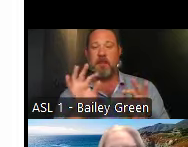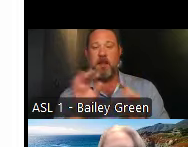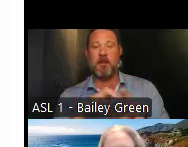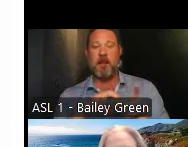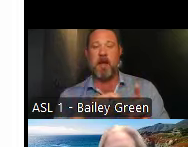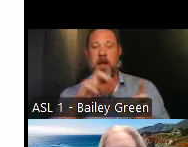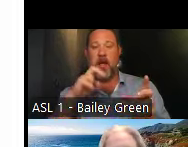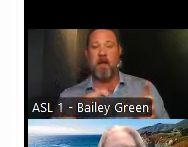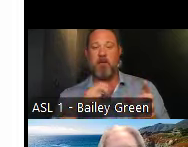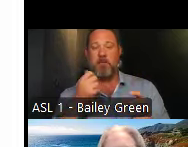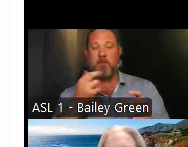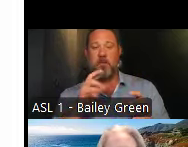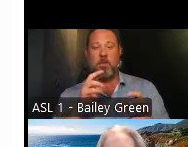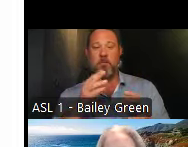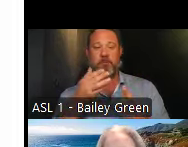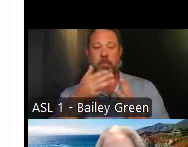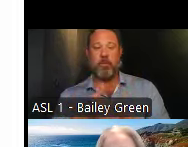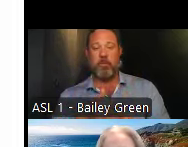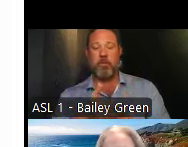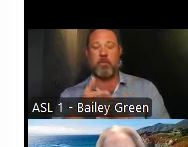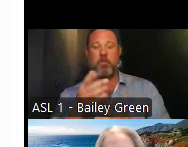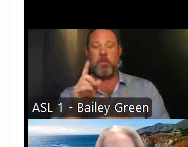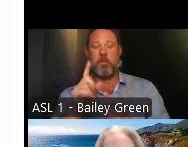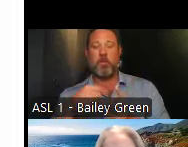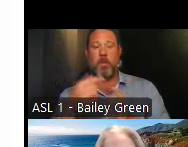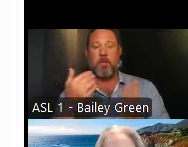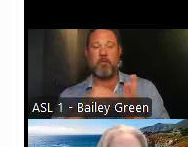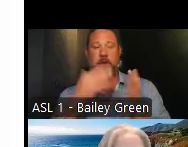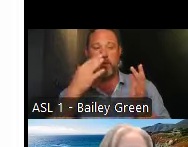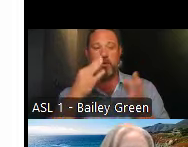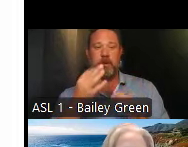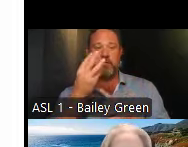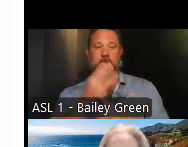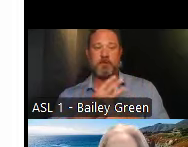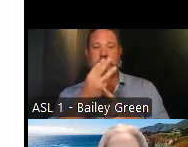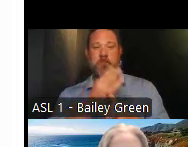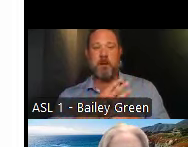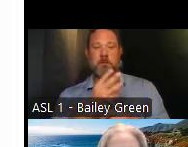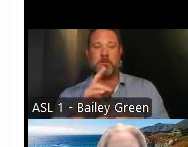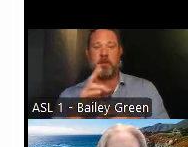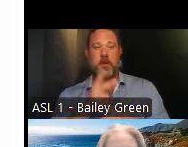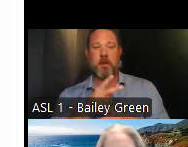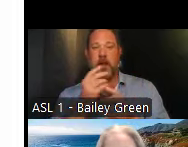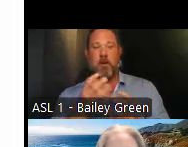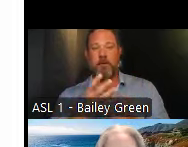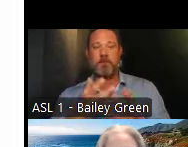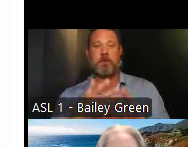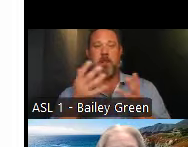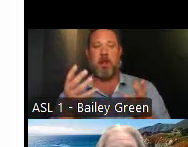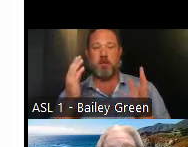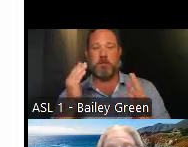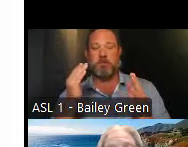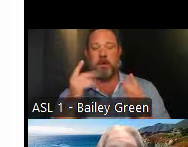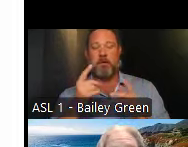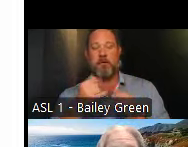and or just fall through the cracks when they have to do this redetermination every 6 months with everything caregivers have on their plate. And this is just a lot to expect of them.